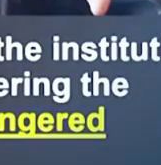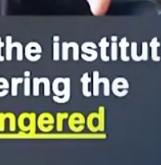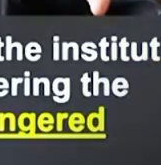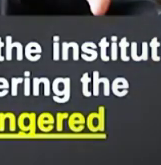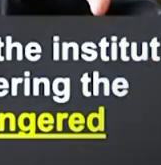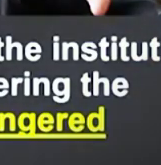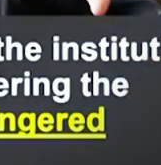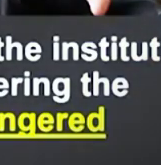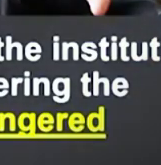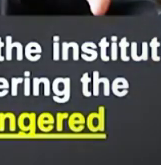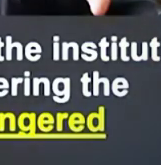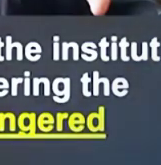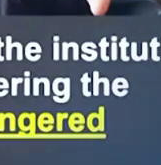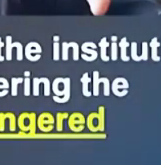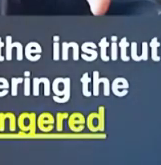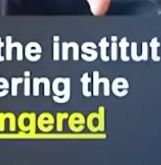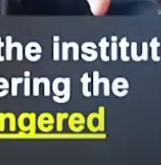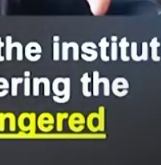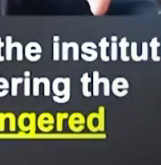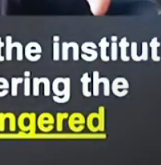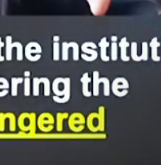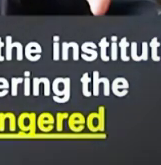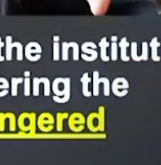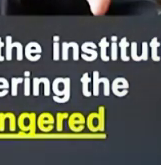endangered institution.